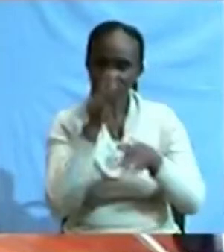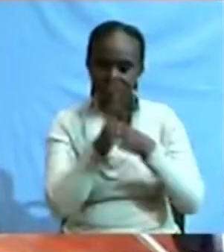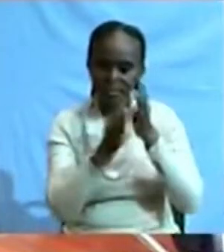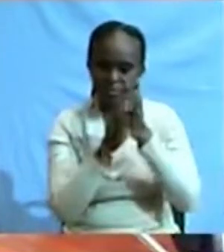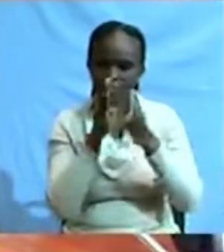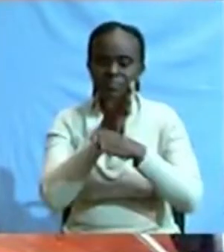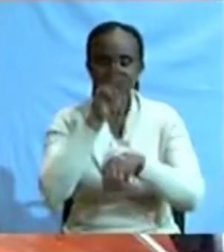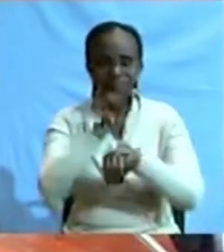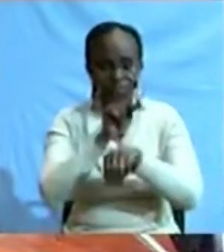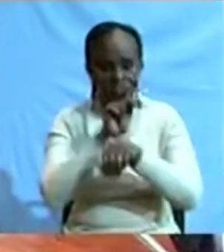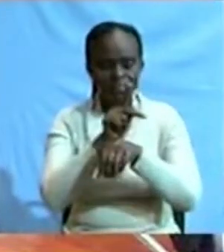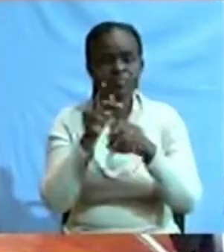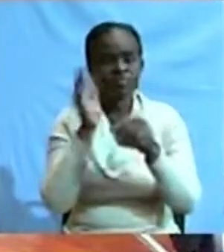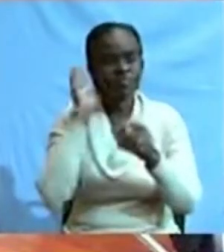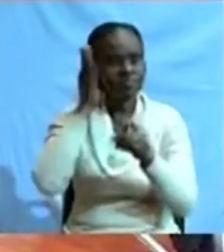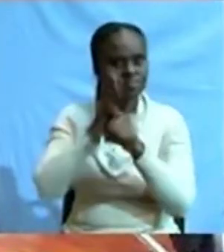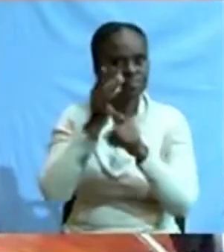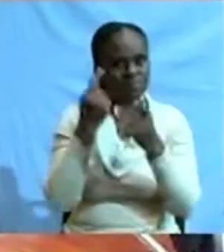projects, amounted to